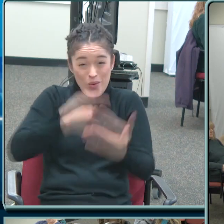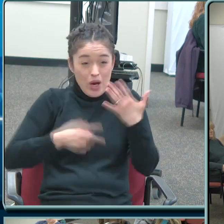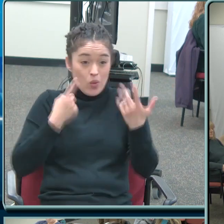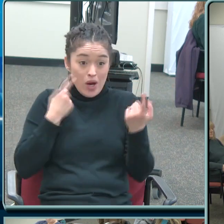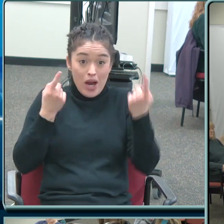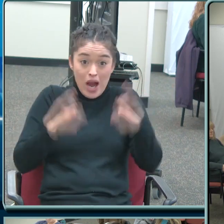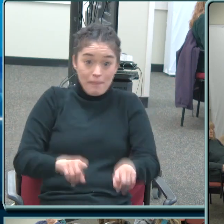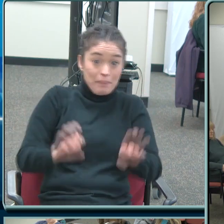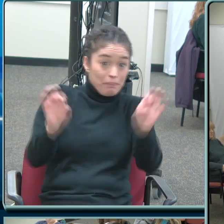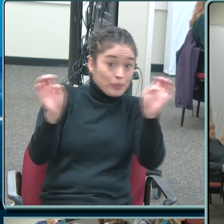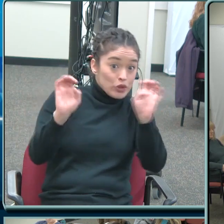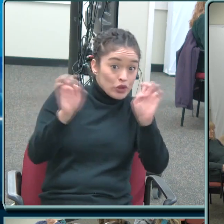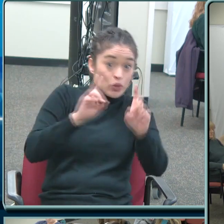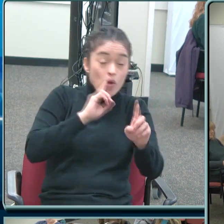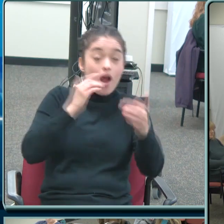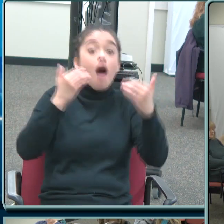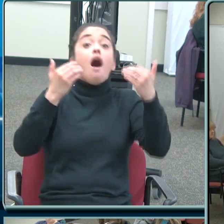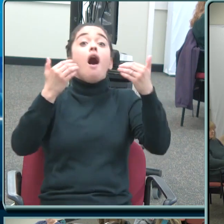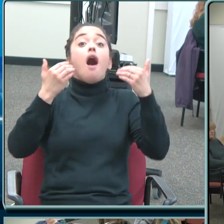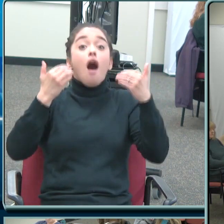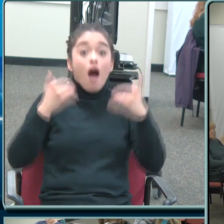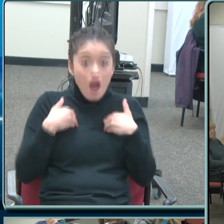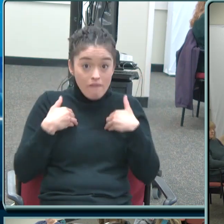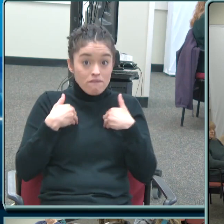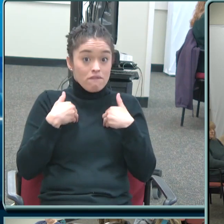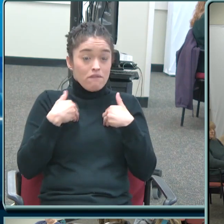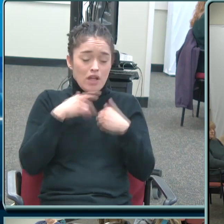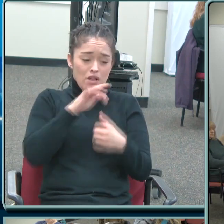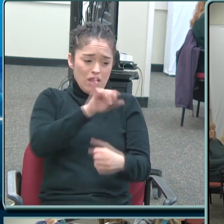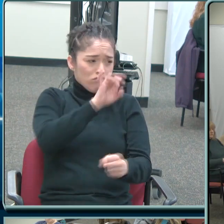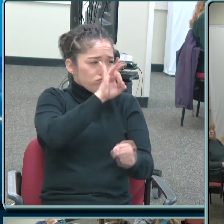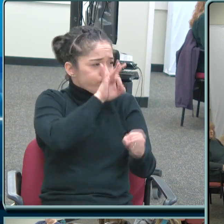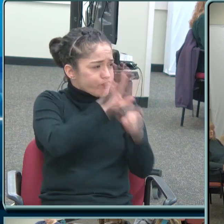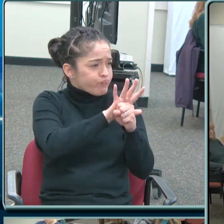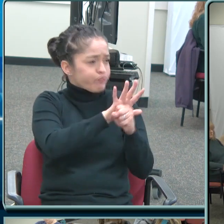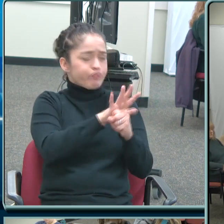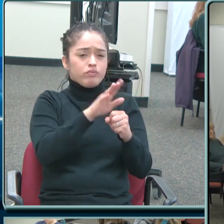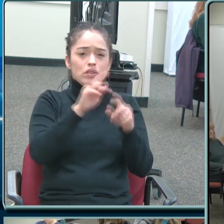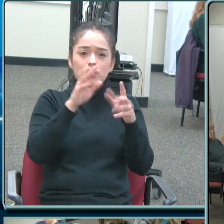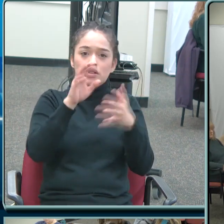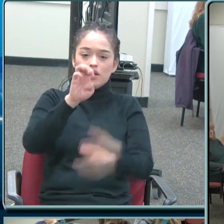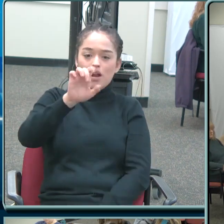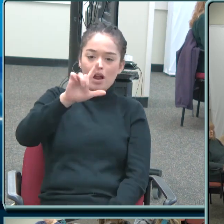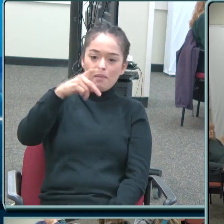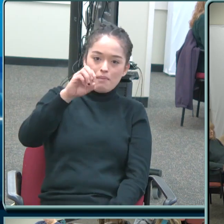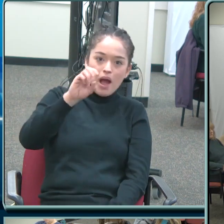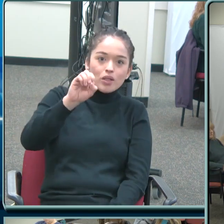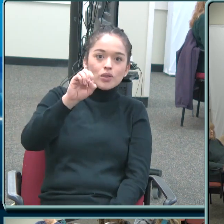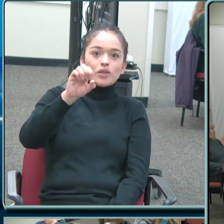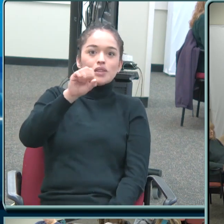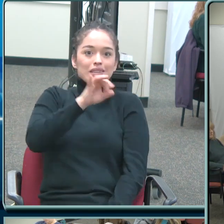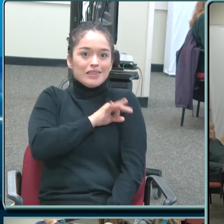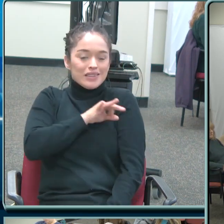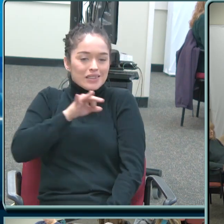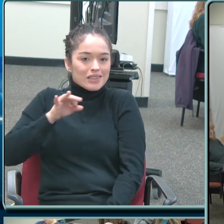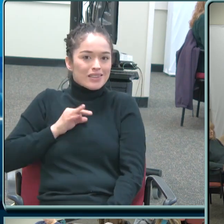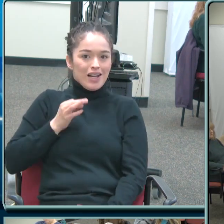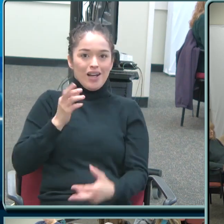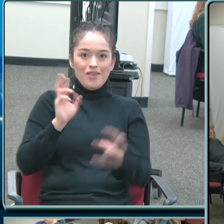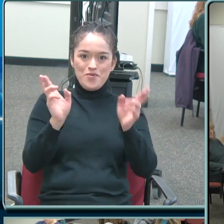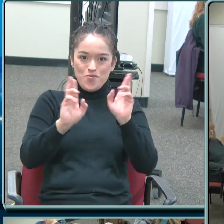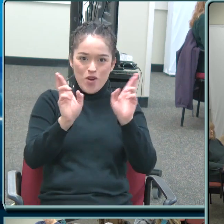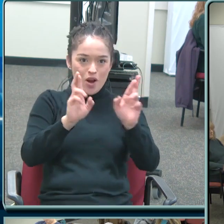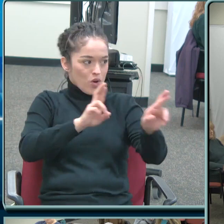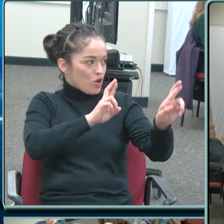happen when, so having this this dedication and committed El Paso County Public Health staff for being ready